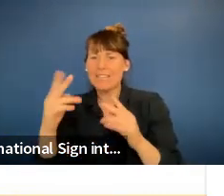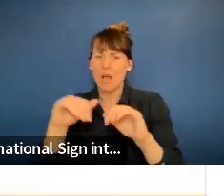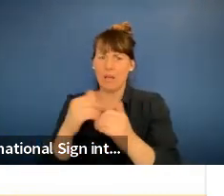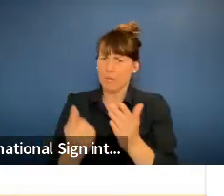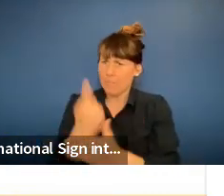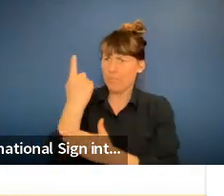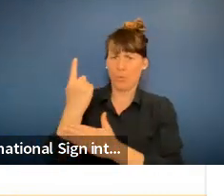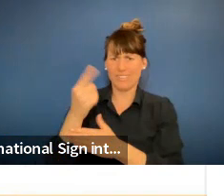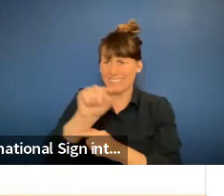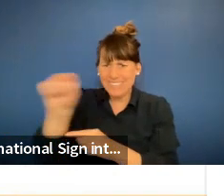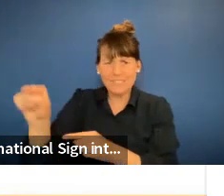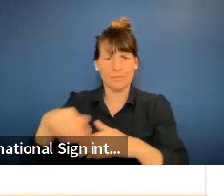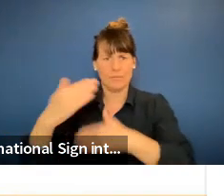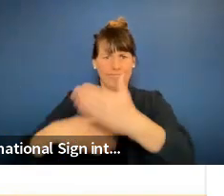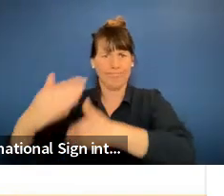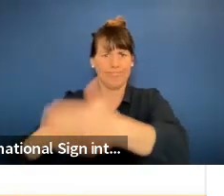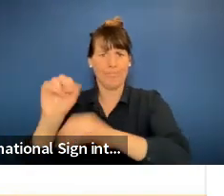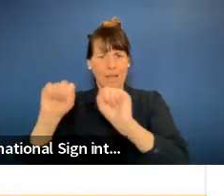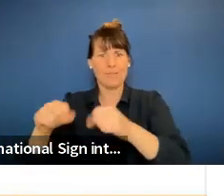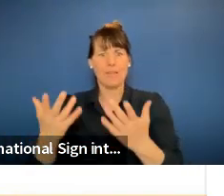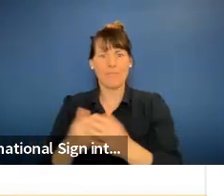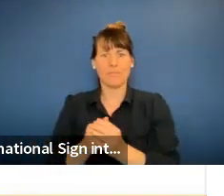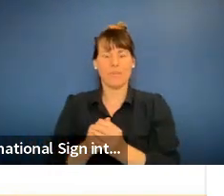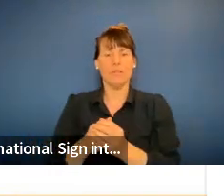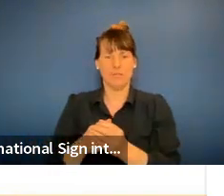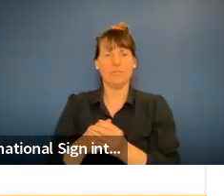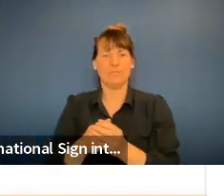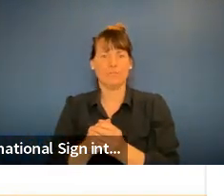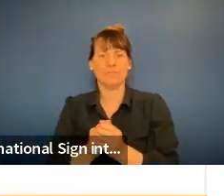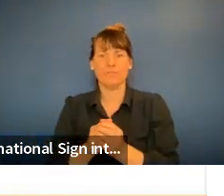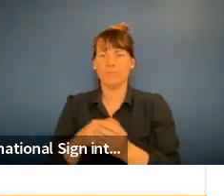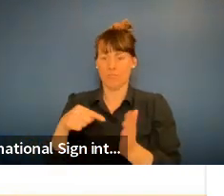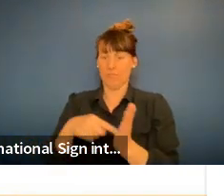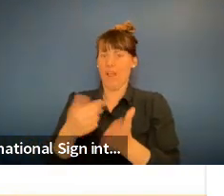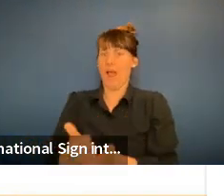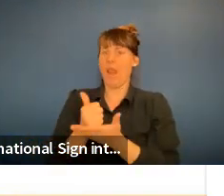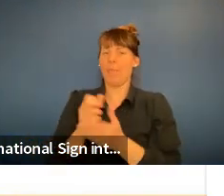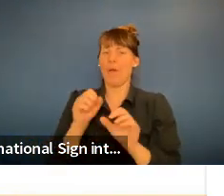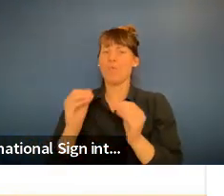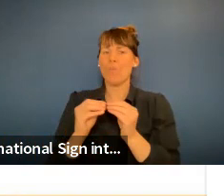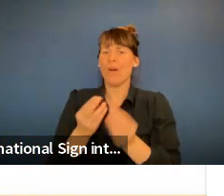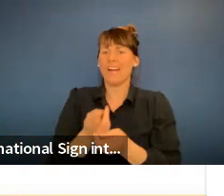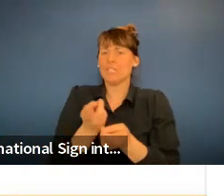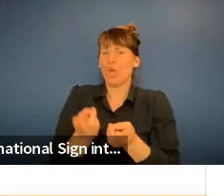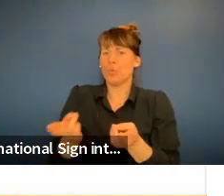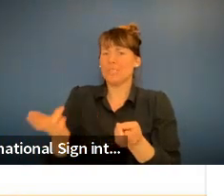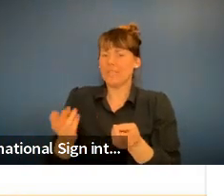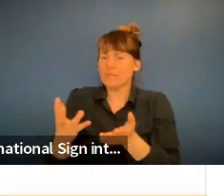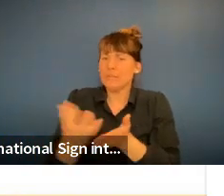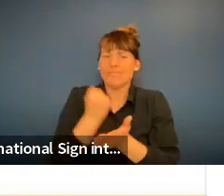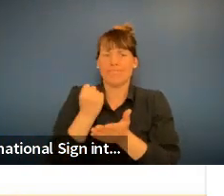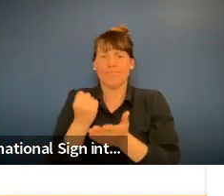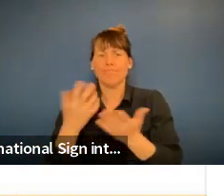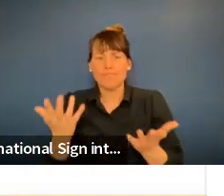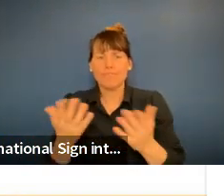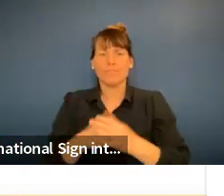list, which was launched in 2016, we looked at the medicine sector and we saw that the essential medicine list has been quite successful.